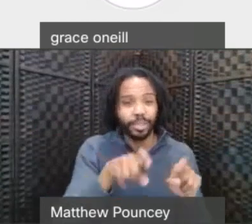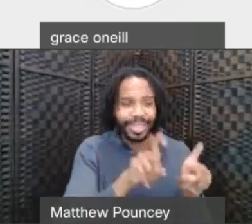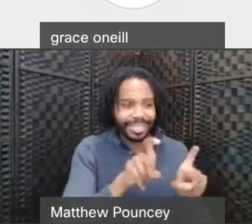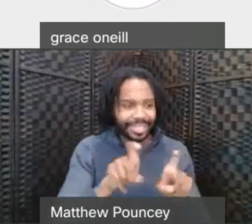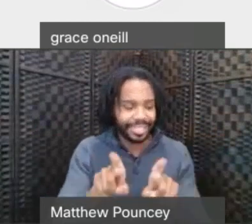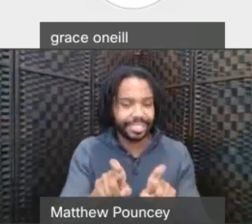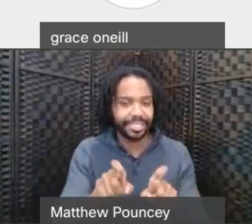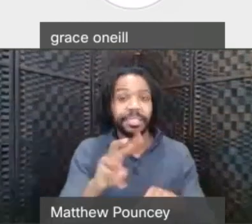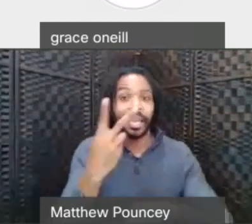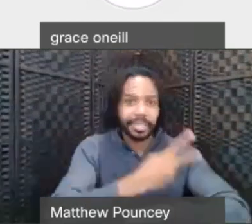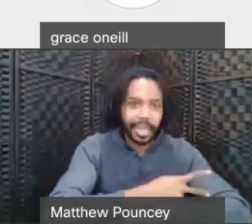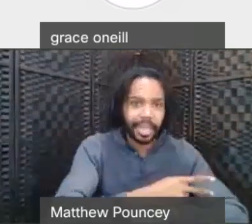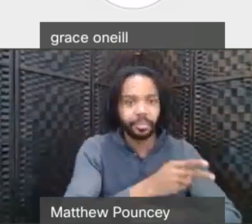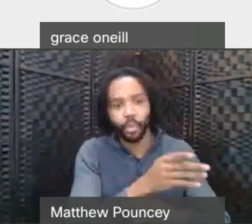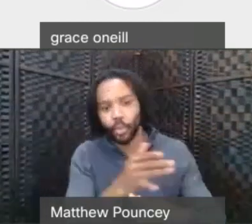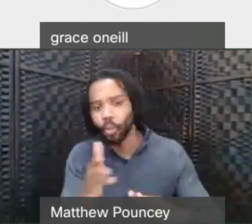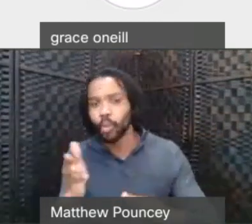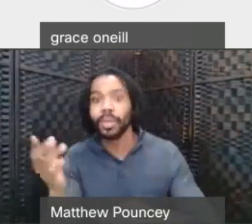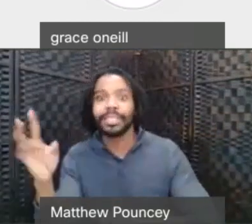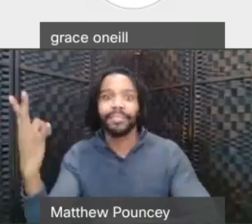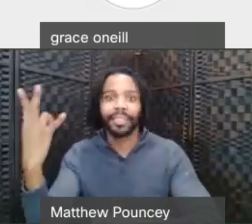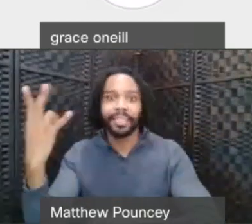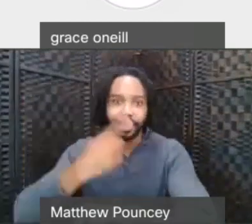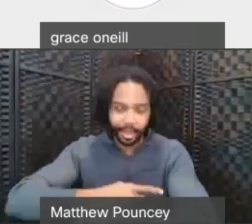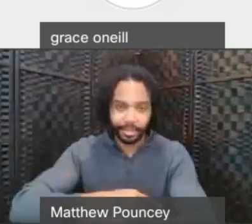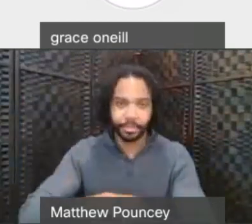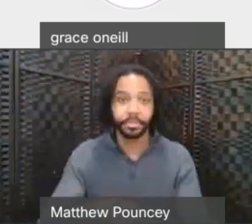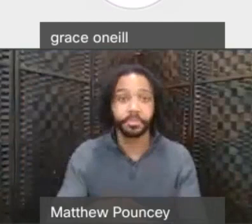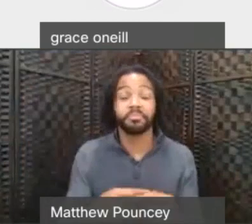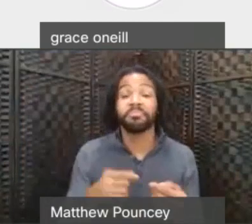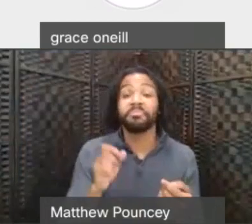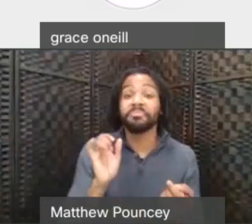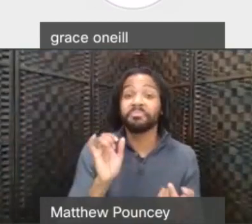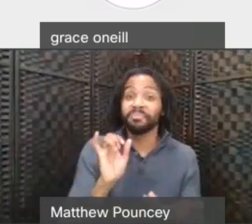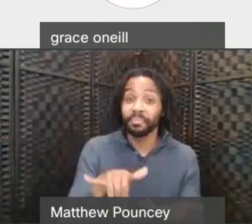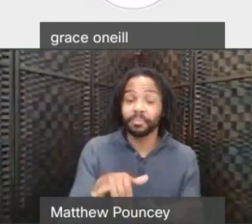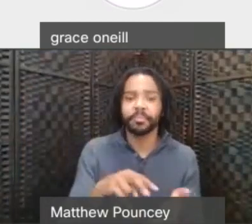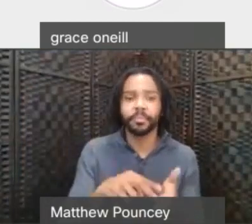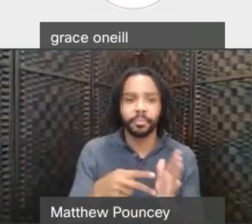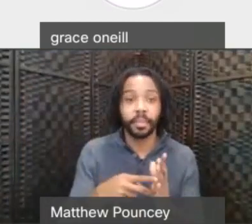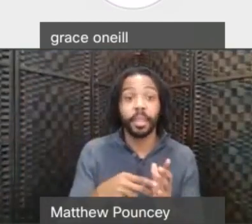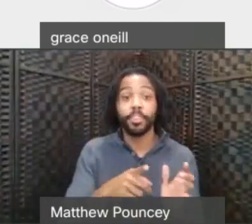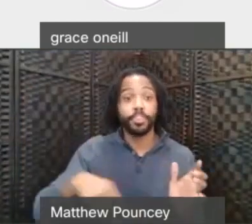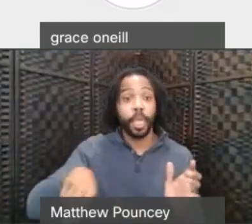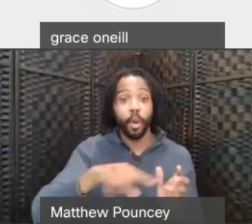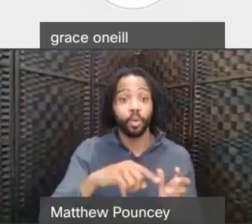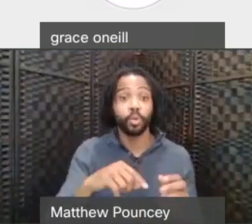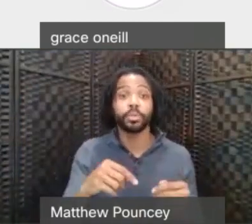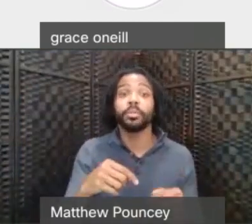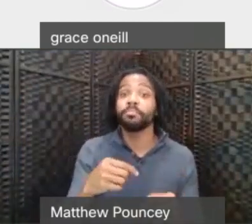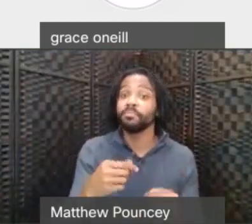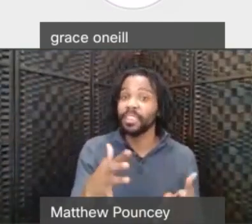all recommended COVID-19 vaccine and booster doses, that includes those who are fully vaccinated and